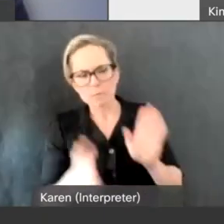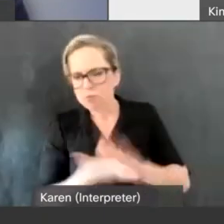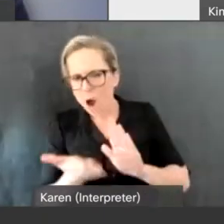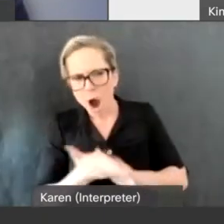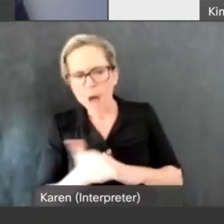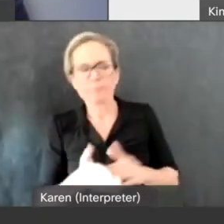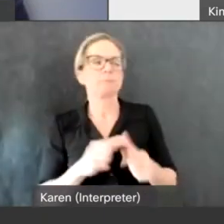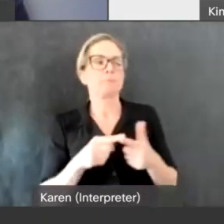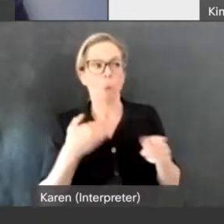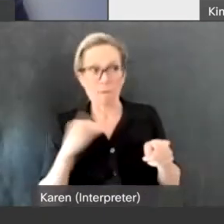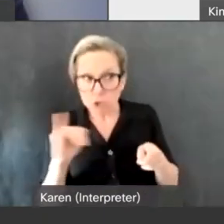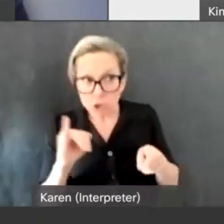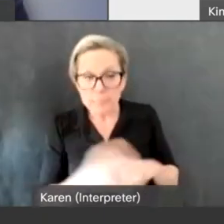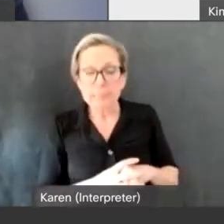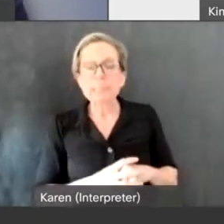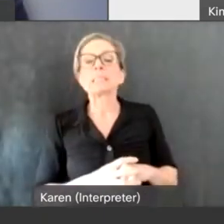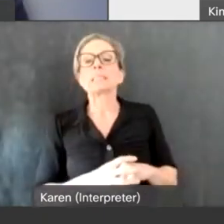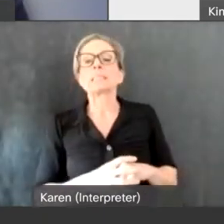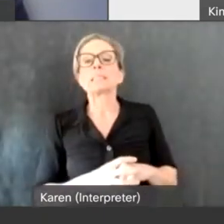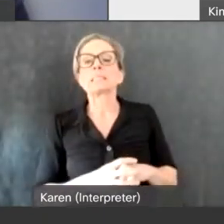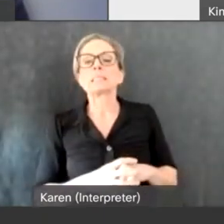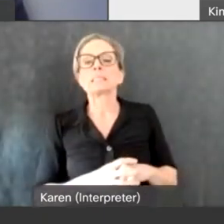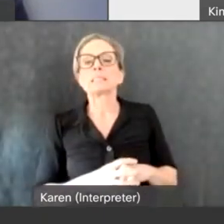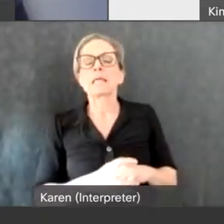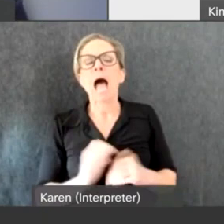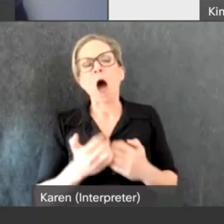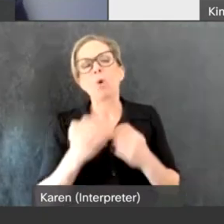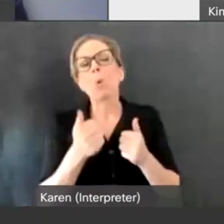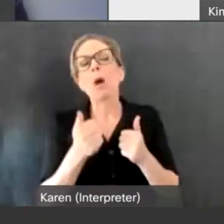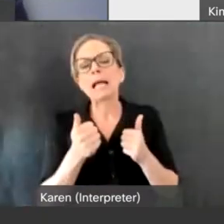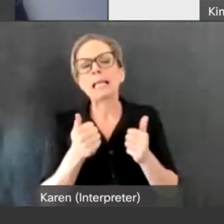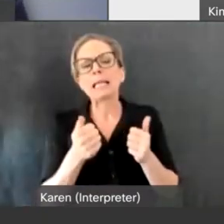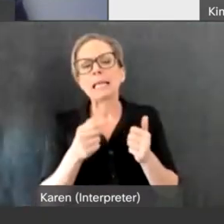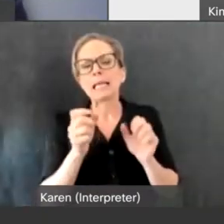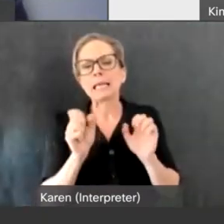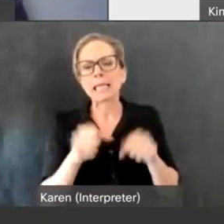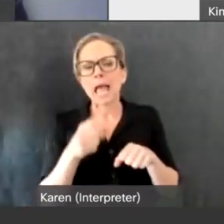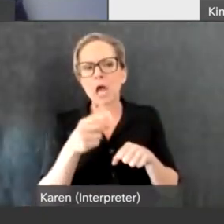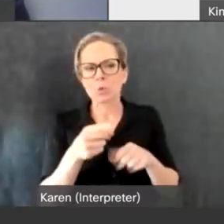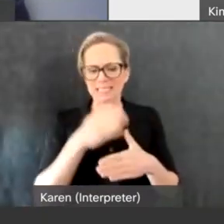is good. The timeline, how quickly they can